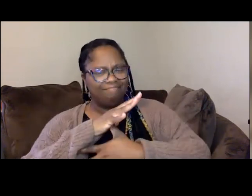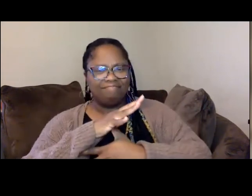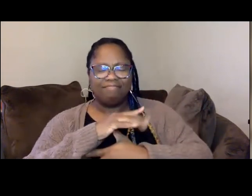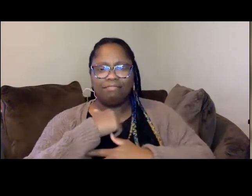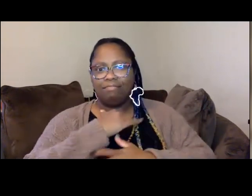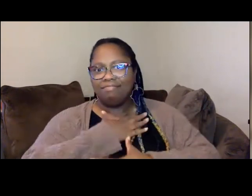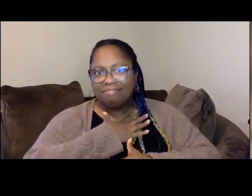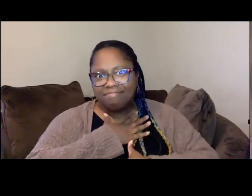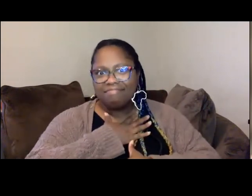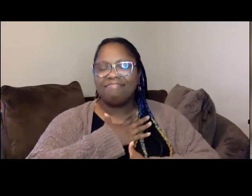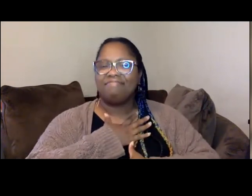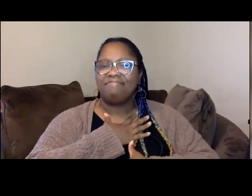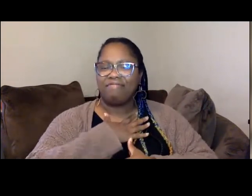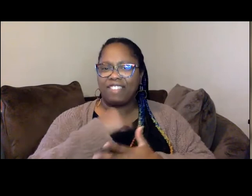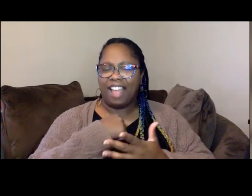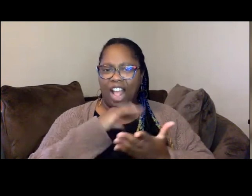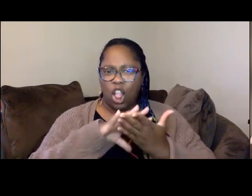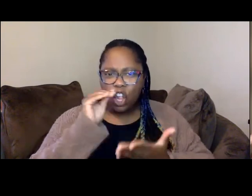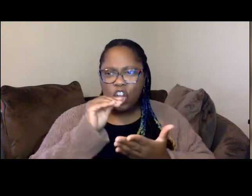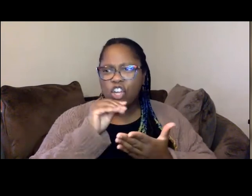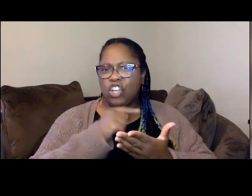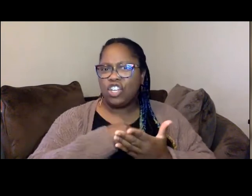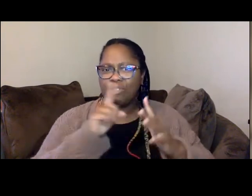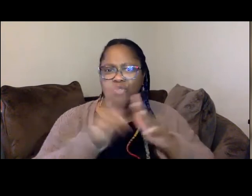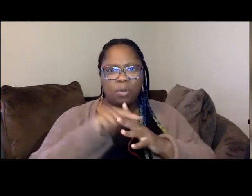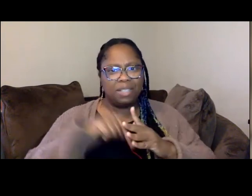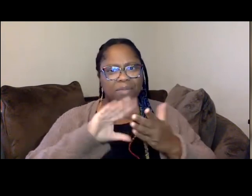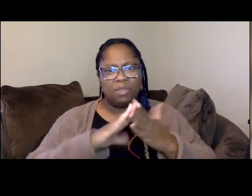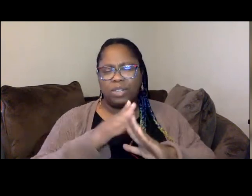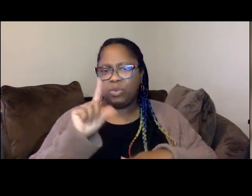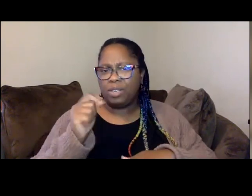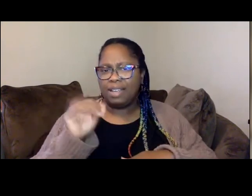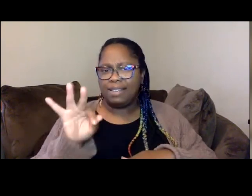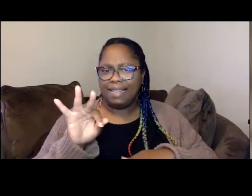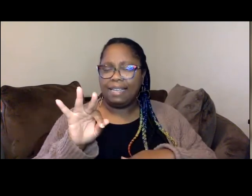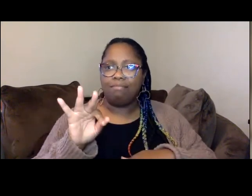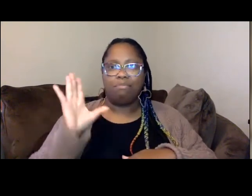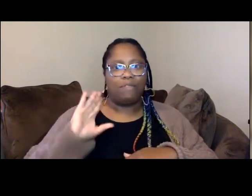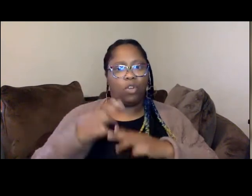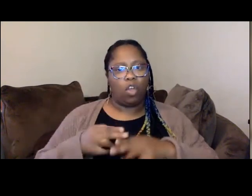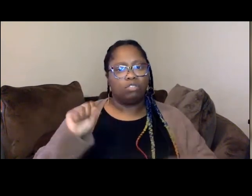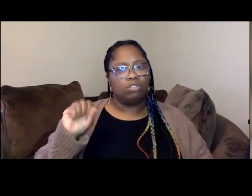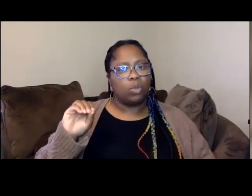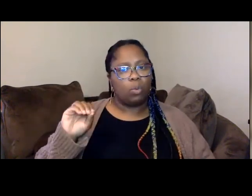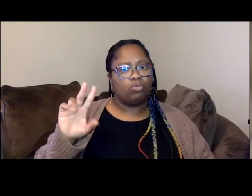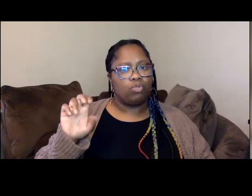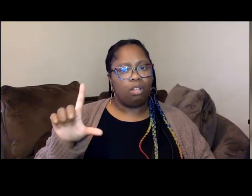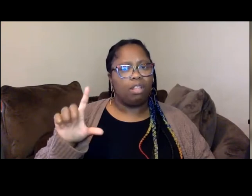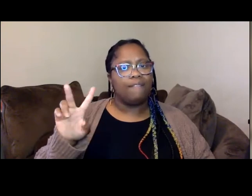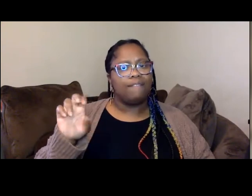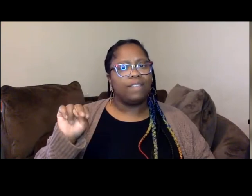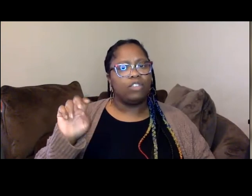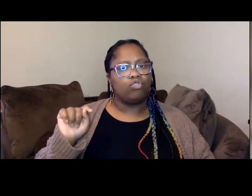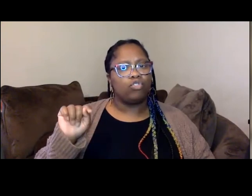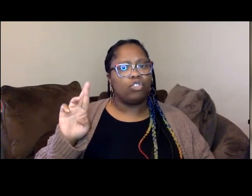when I learned and came into this community in 2019, which was then Social Venture Partners LA. And my life